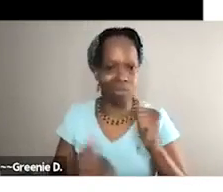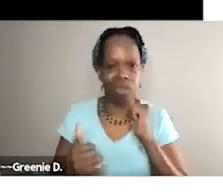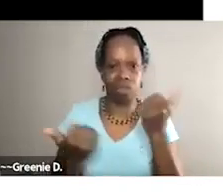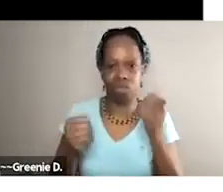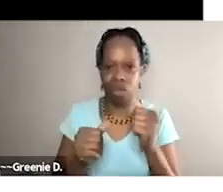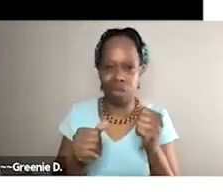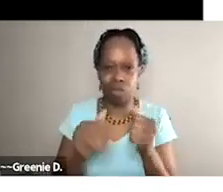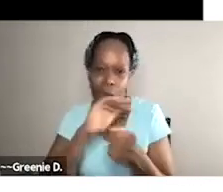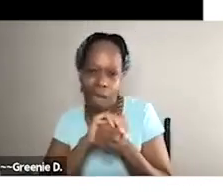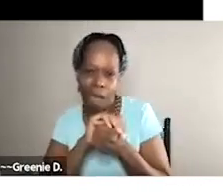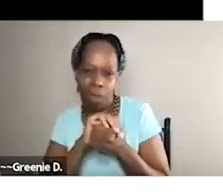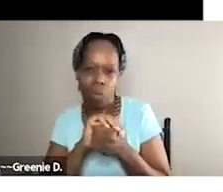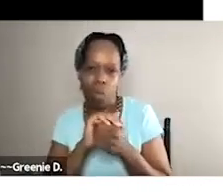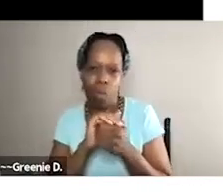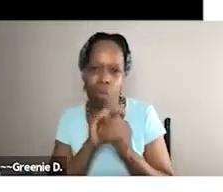hide it.